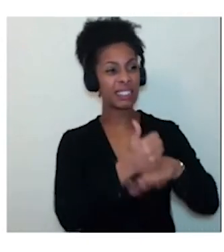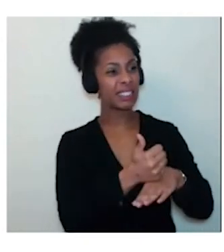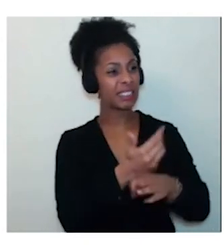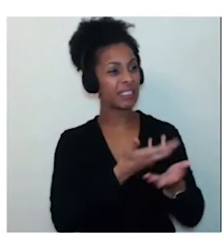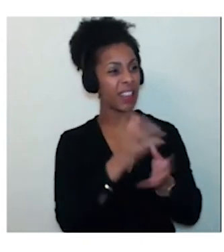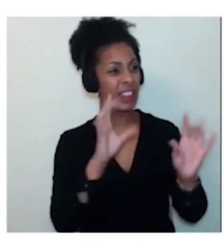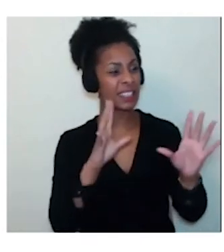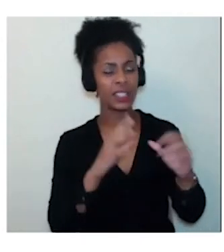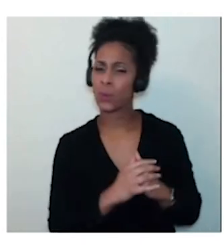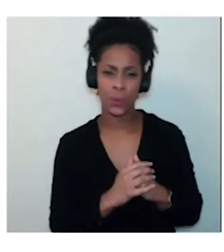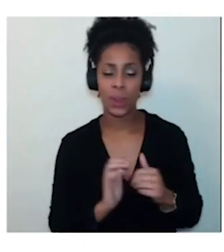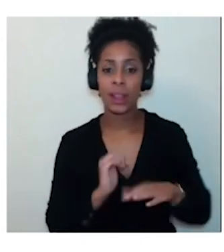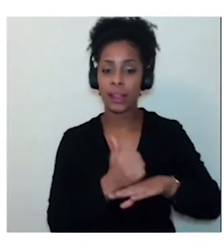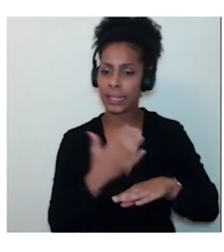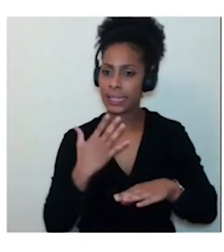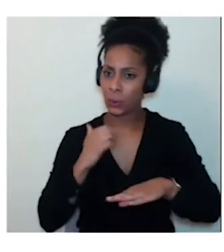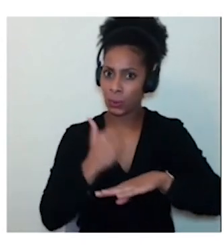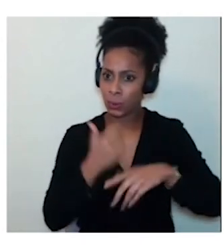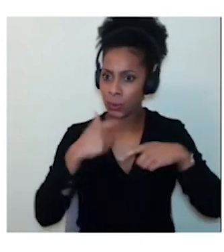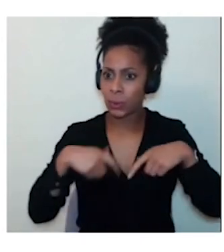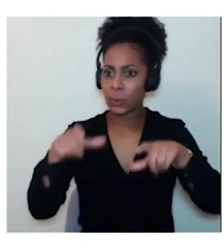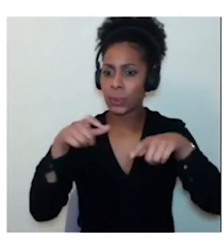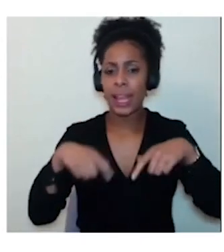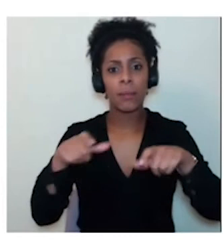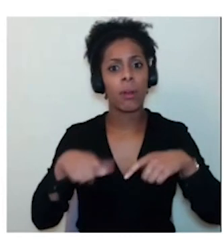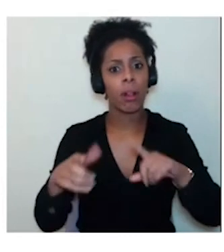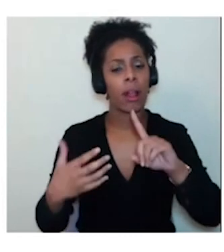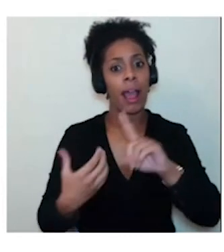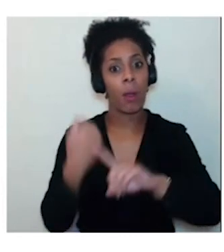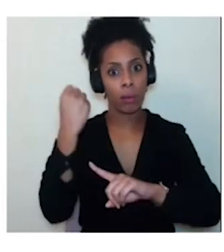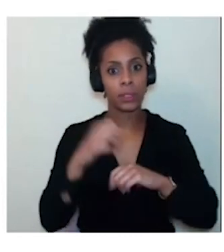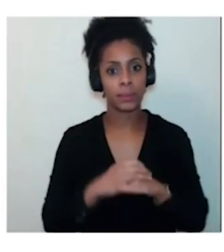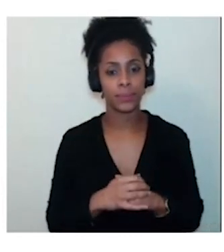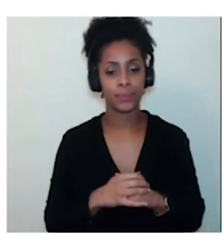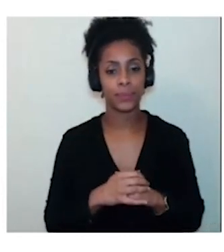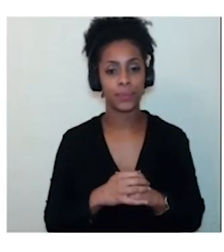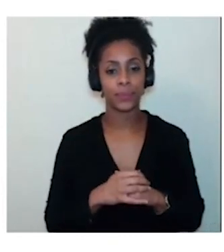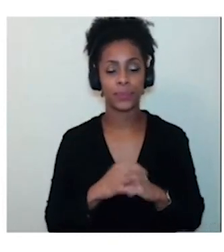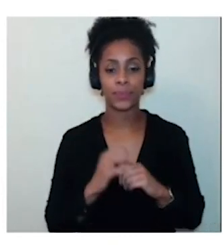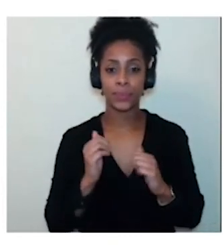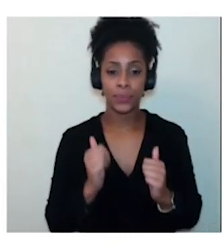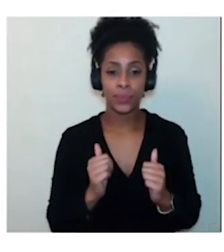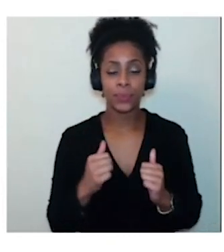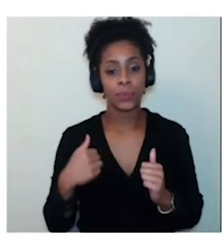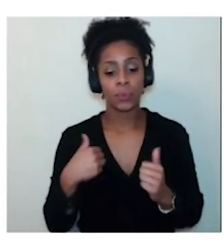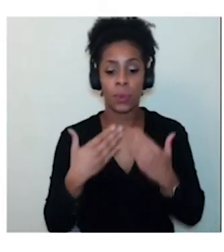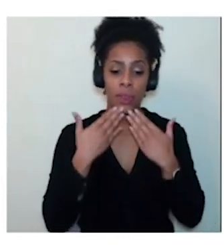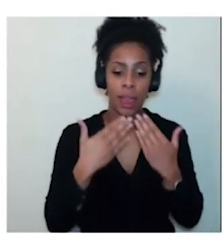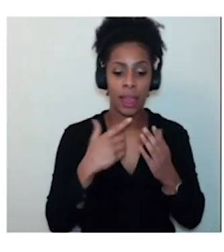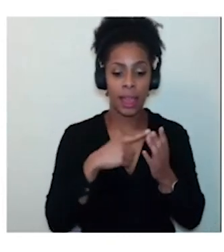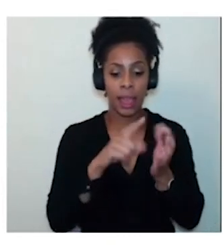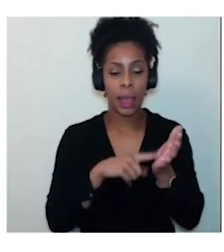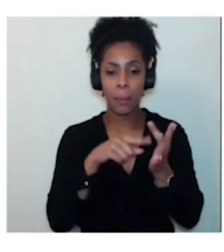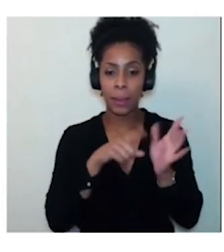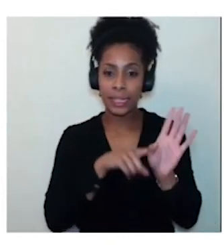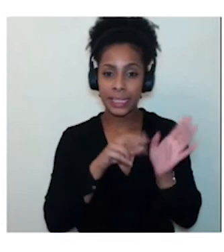sustainable outcomes. I hope you all have a successful event, and thanks to AbilityNet, Microsoft and the other sponsors for making